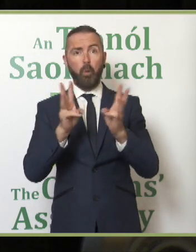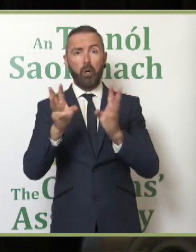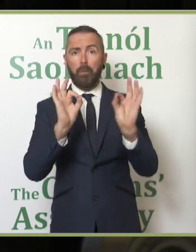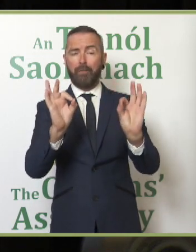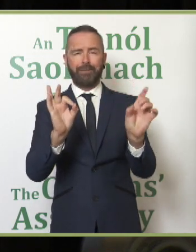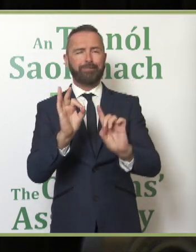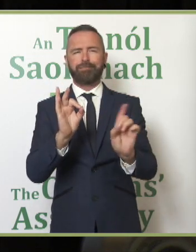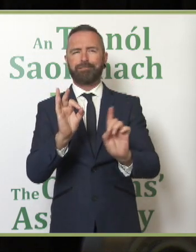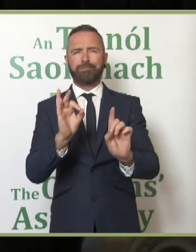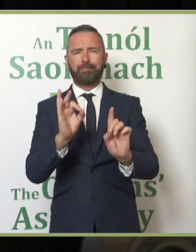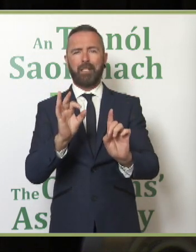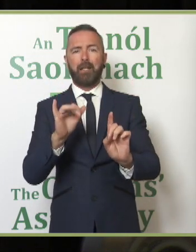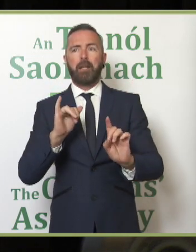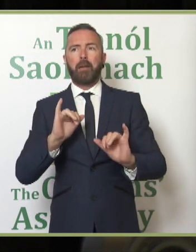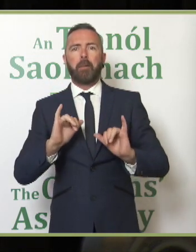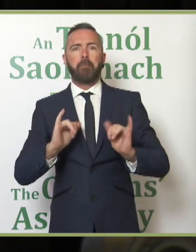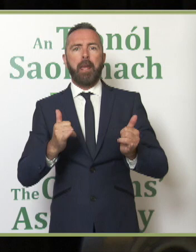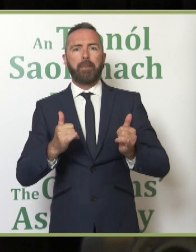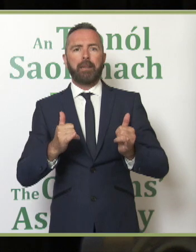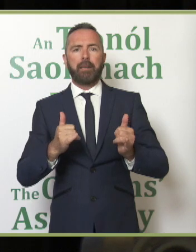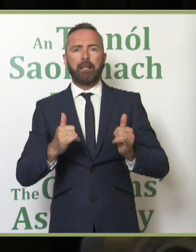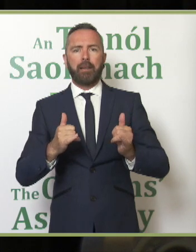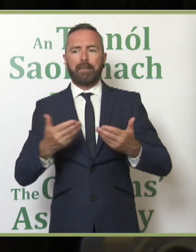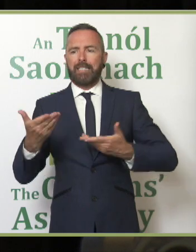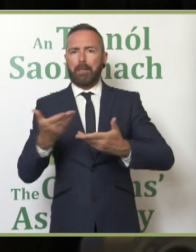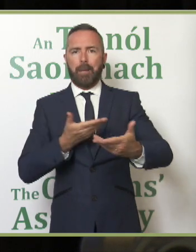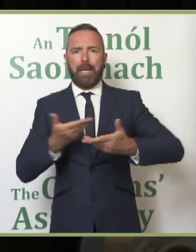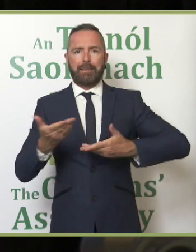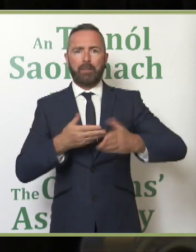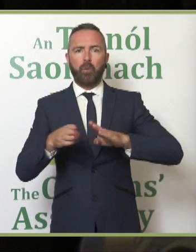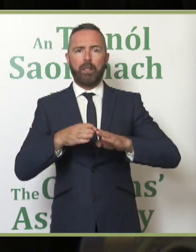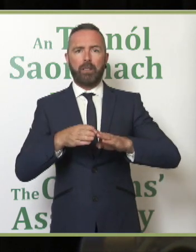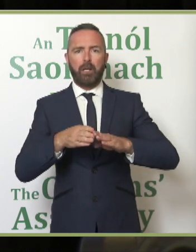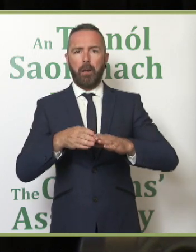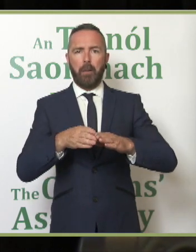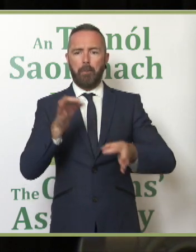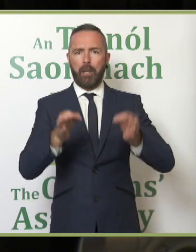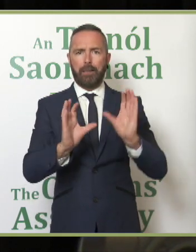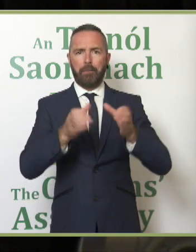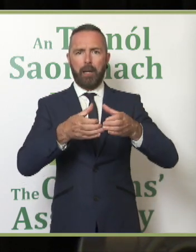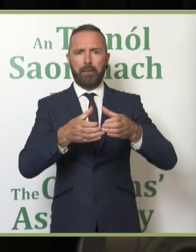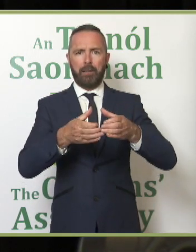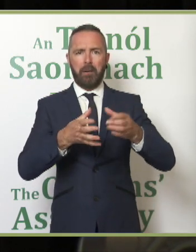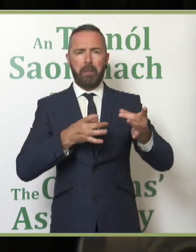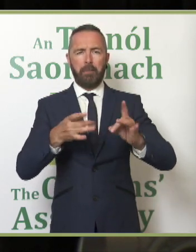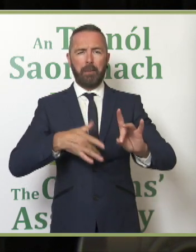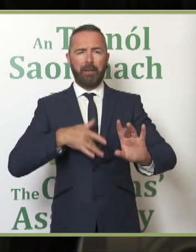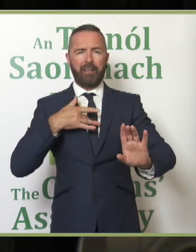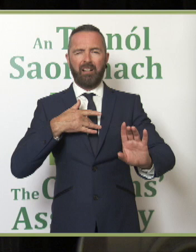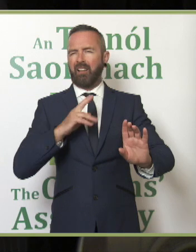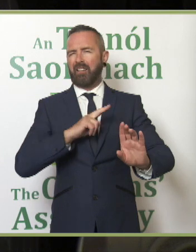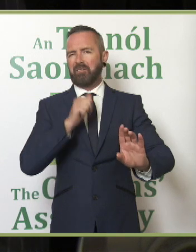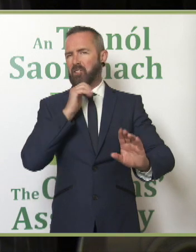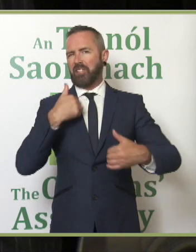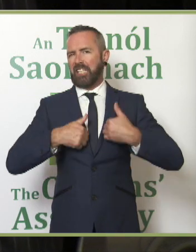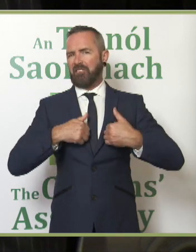the acrimonious debate between political parties or on the TV and on the radio just turns people off. And citizens' assemblies are